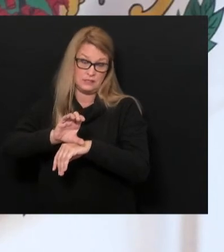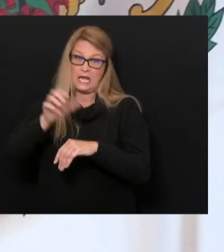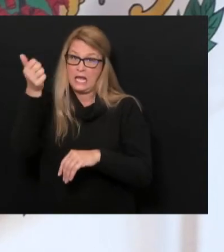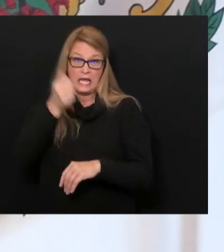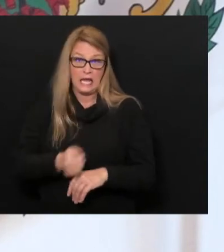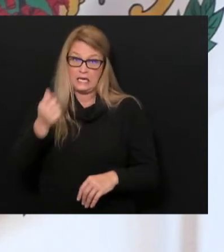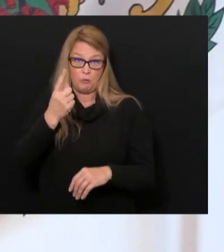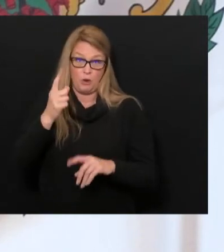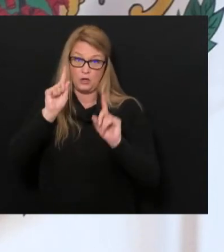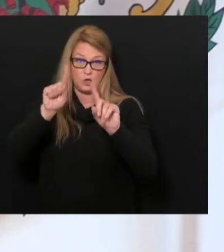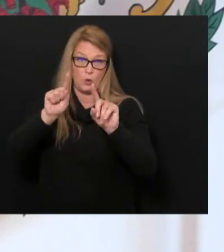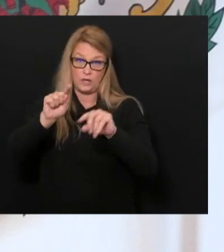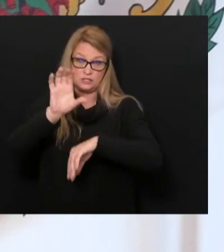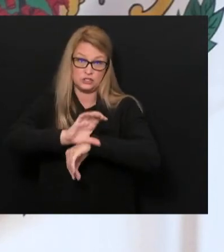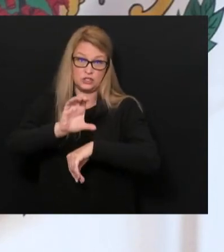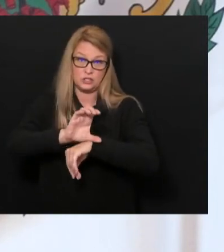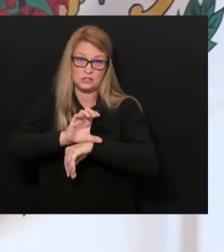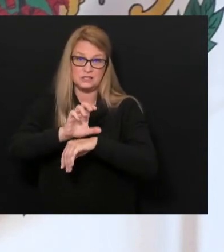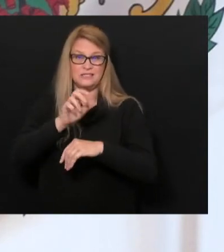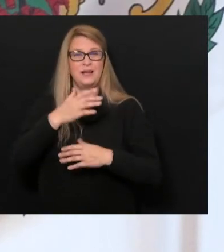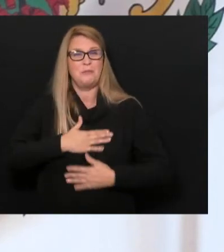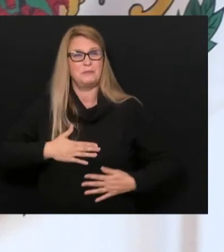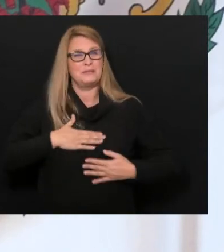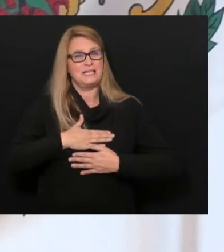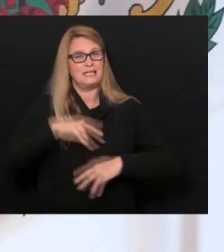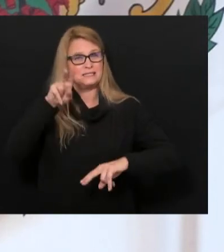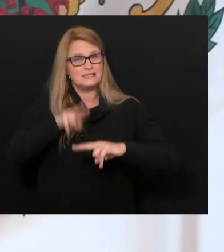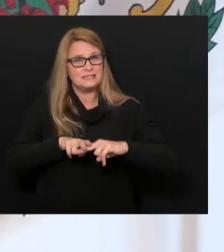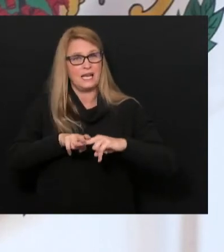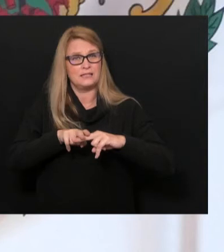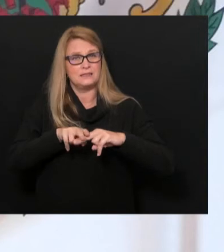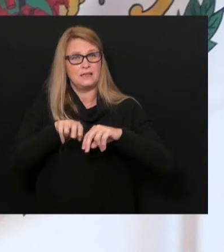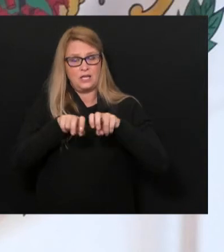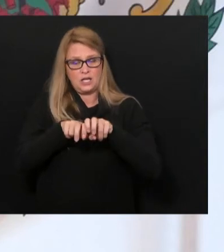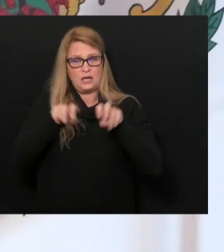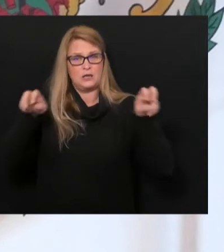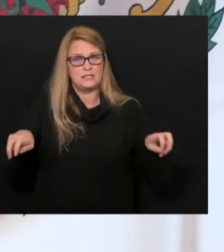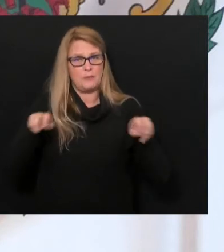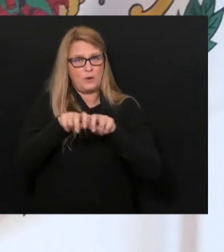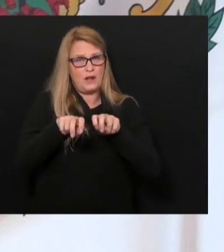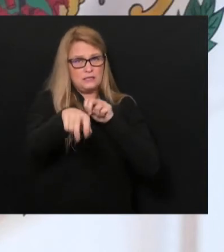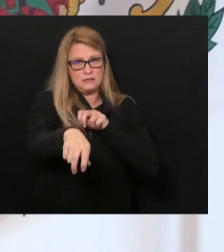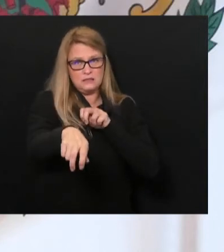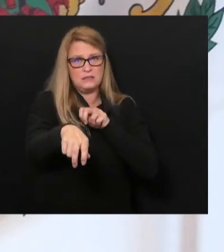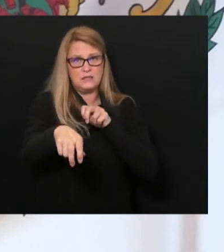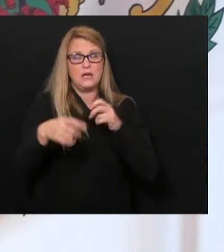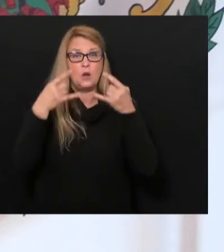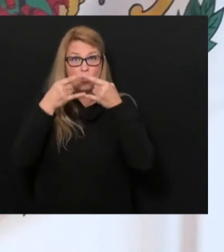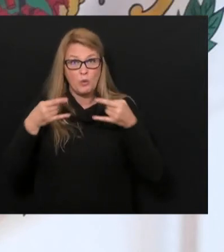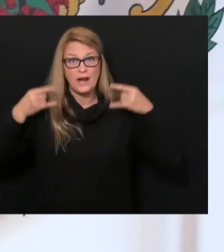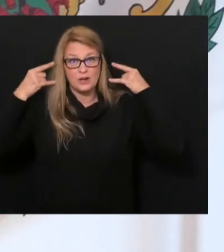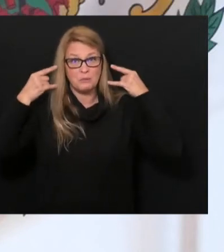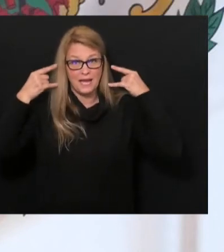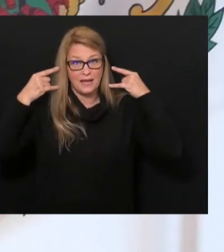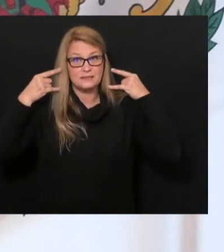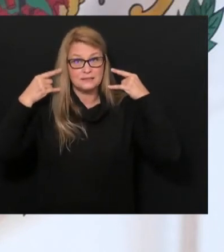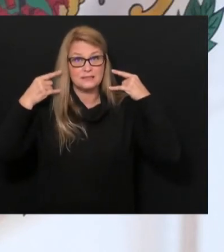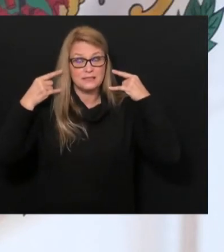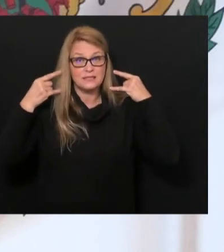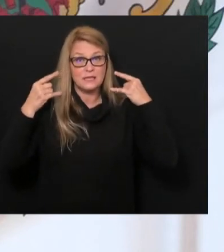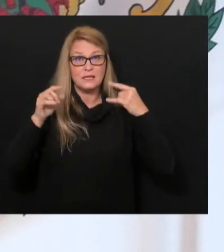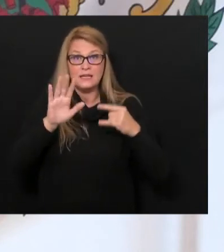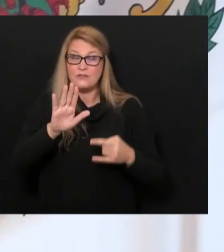goes to church, let's please keep a pew in between you, keep a social distancing, wear your mask. Absolutely, if you're